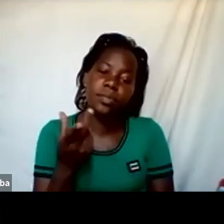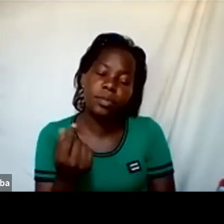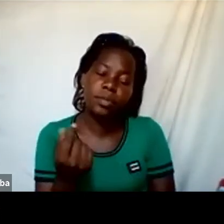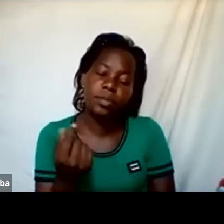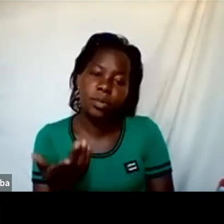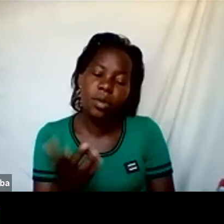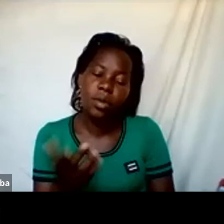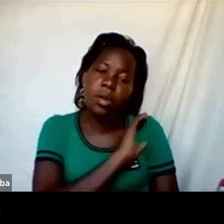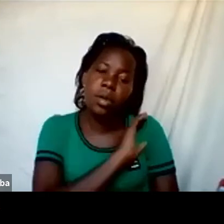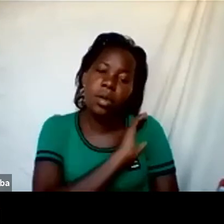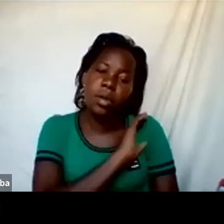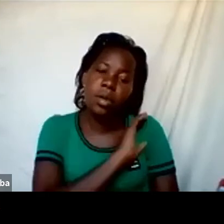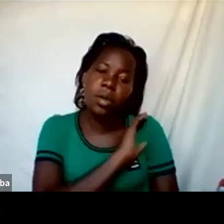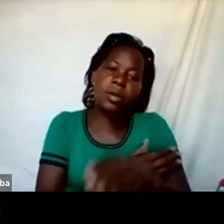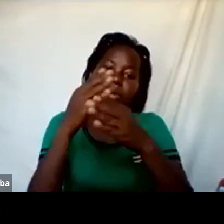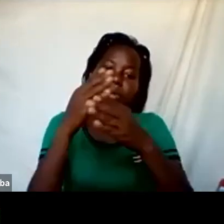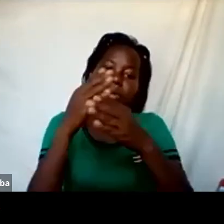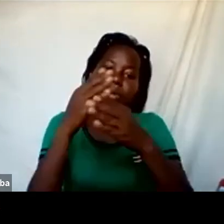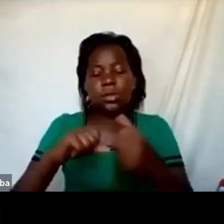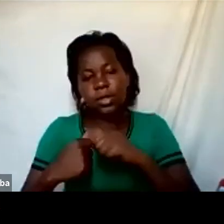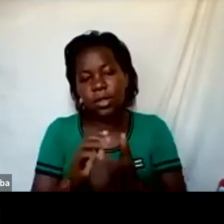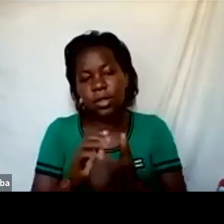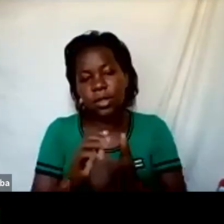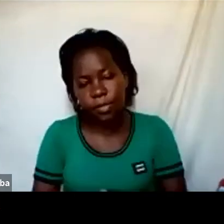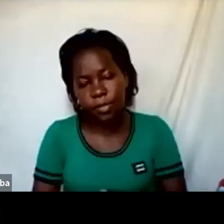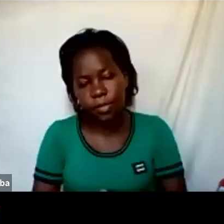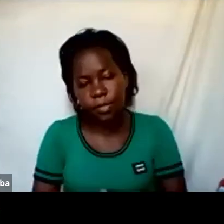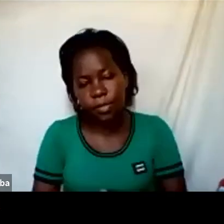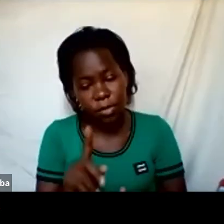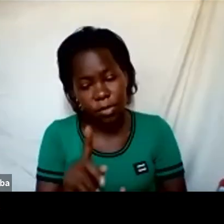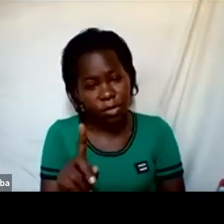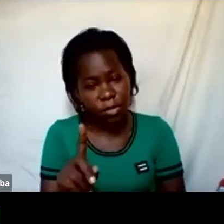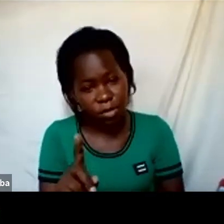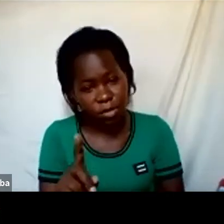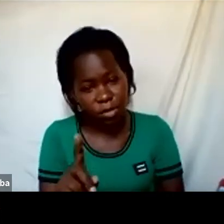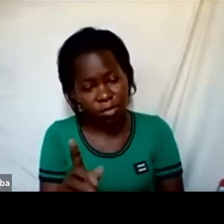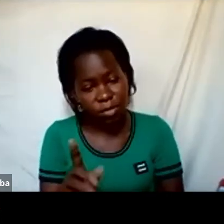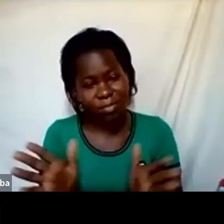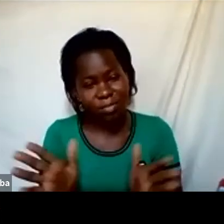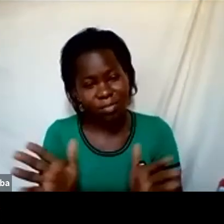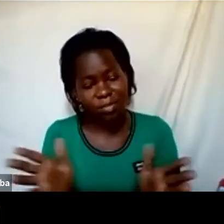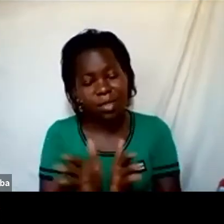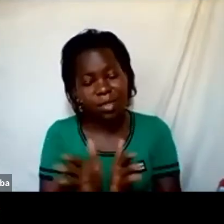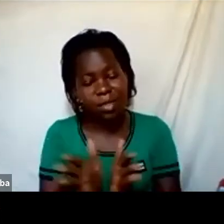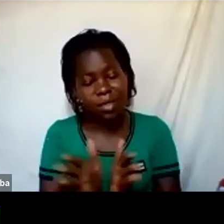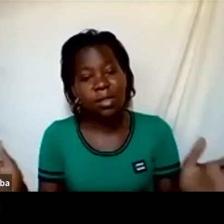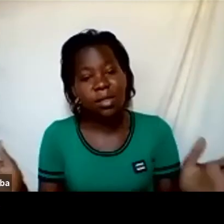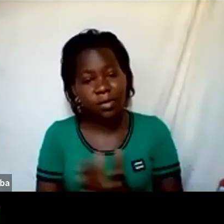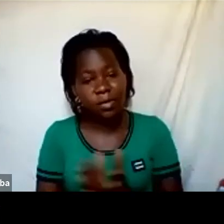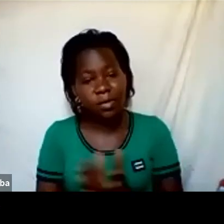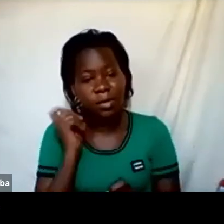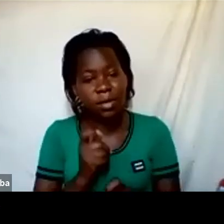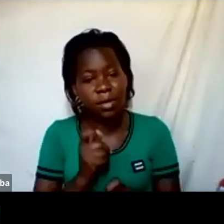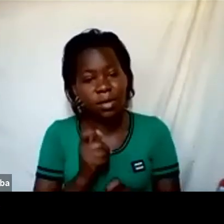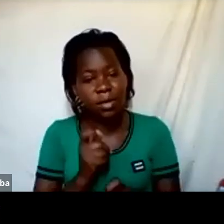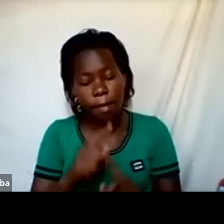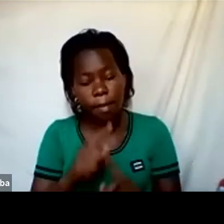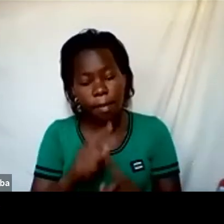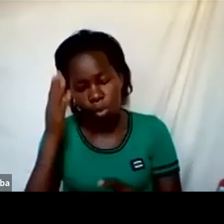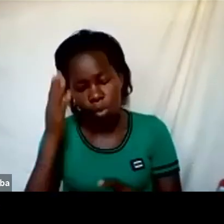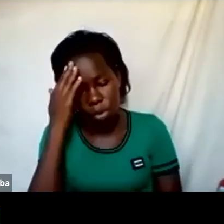challenge. This question is a bit ambiguous. It's very hard to respond to it, but we know that entrepreneurship